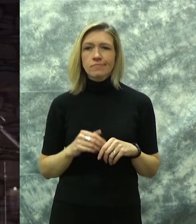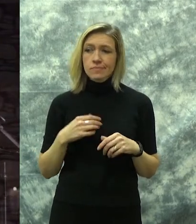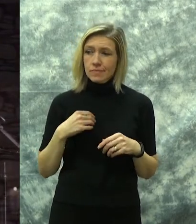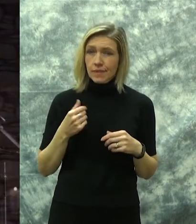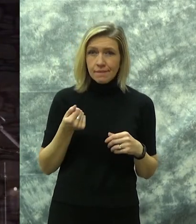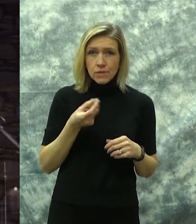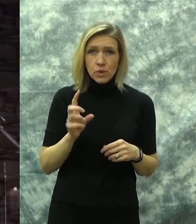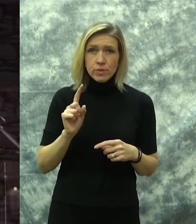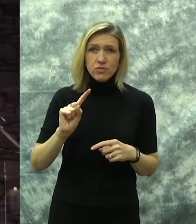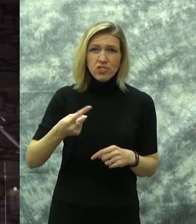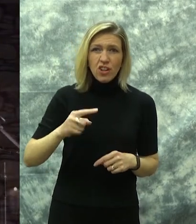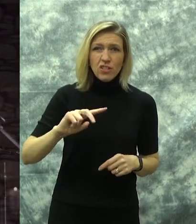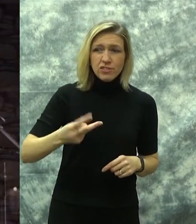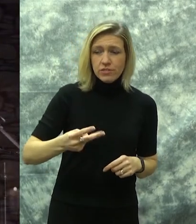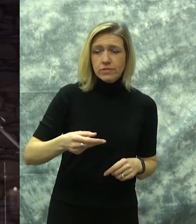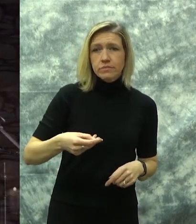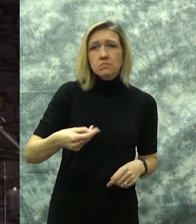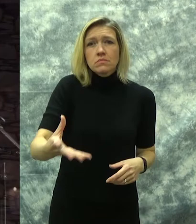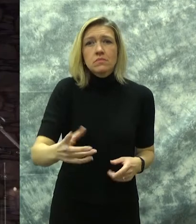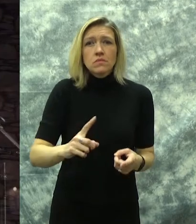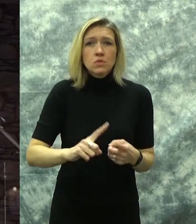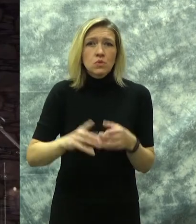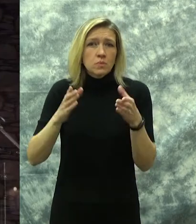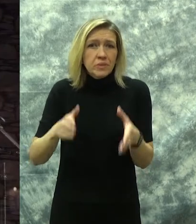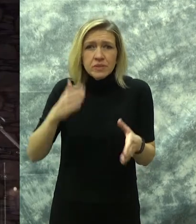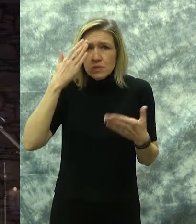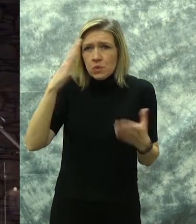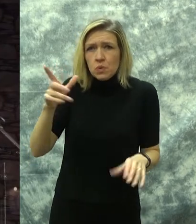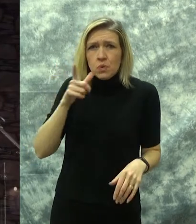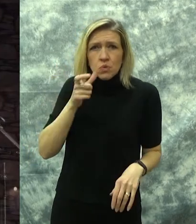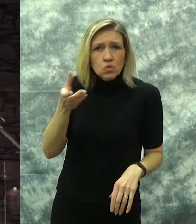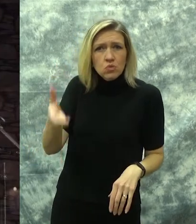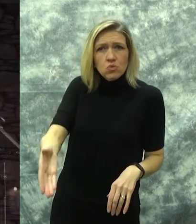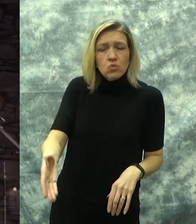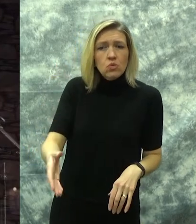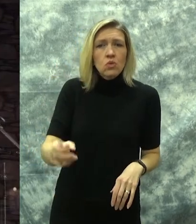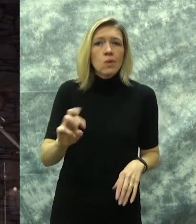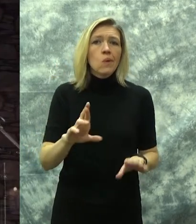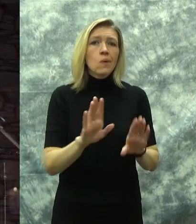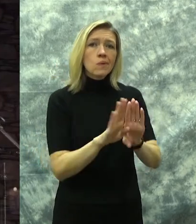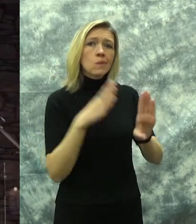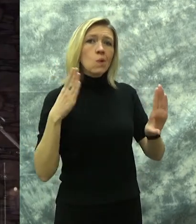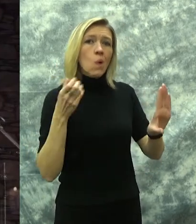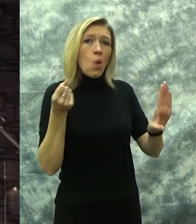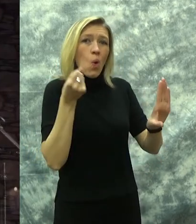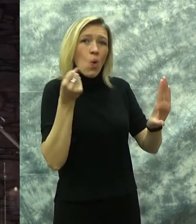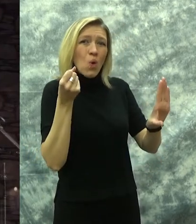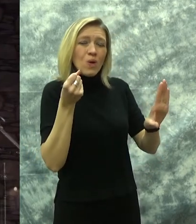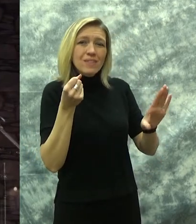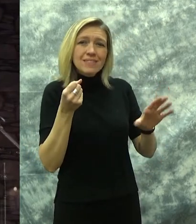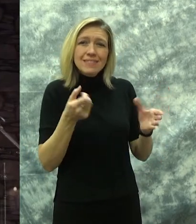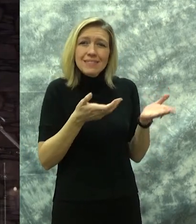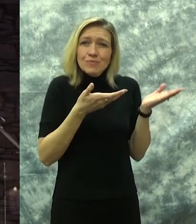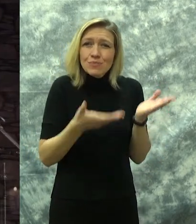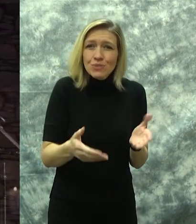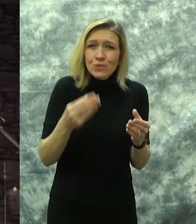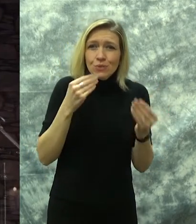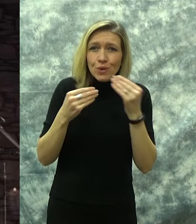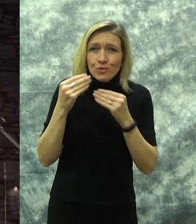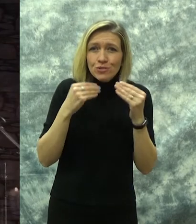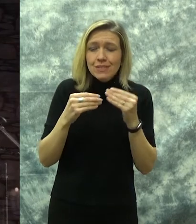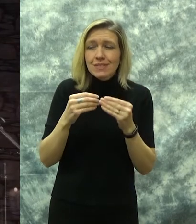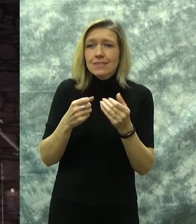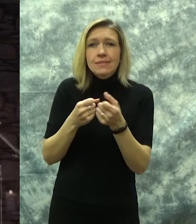stranger on the street, to hold the door, carry groceries, help a neighbor in need.